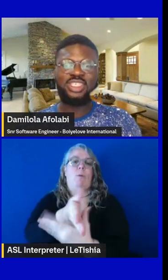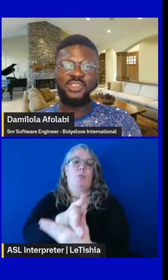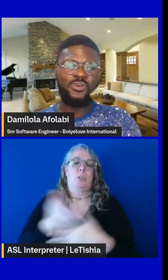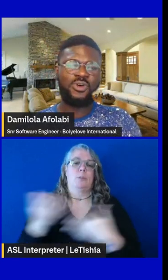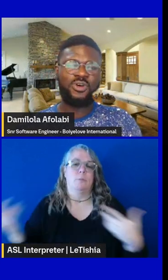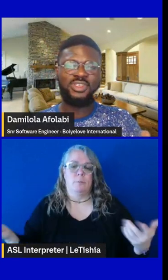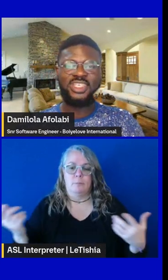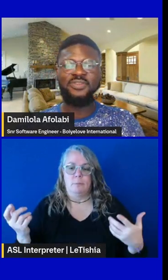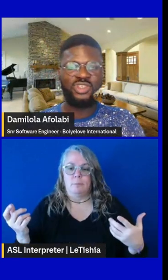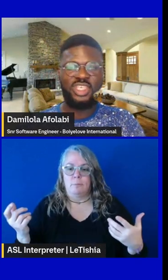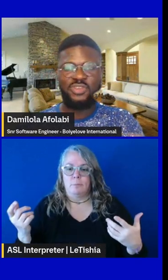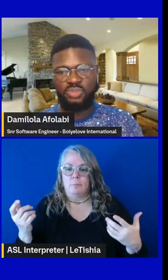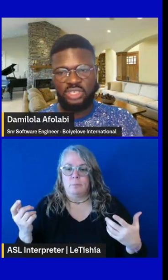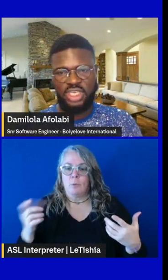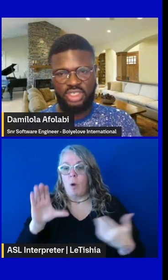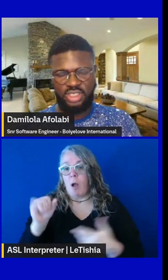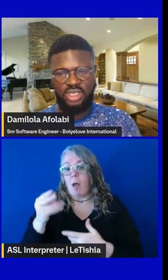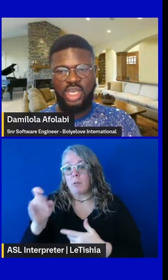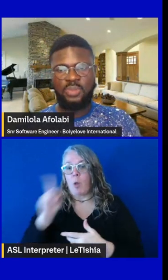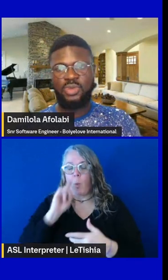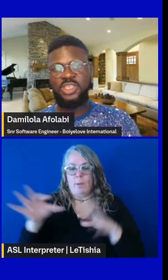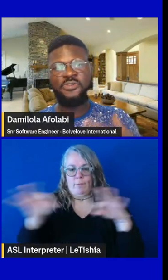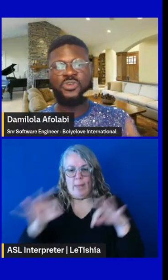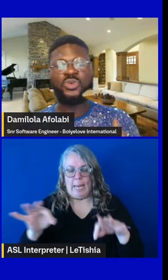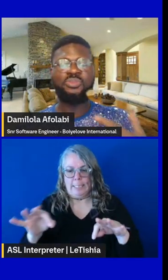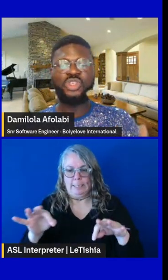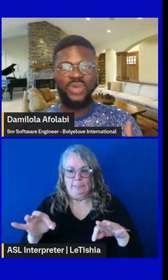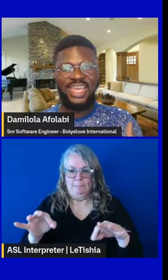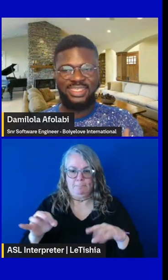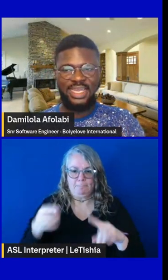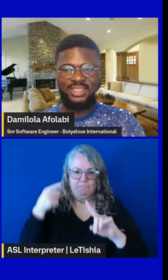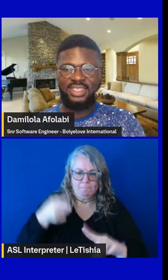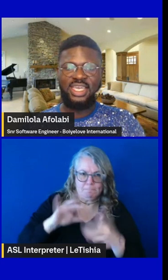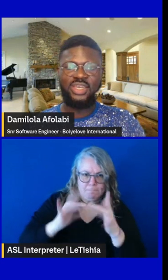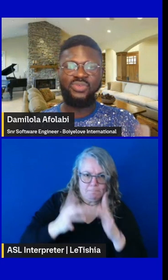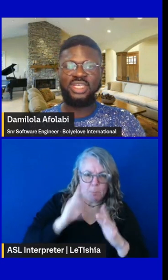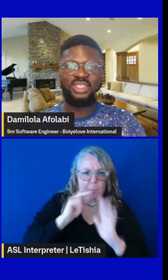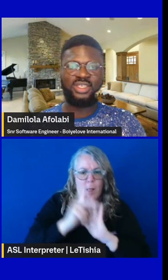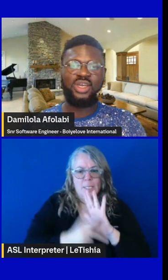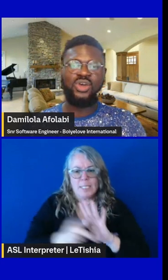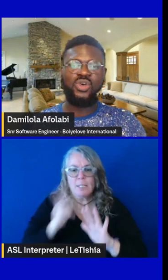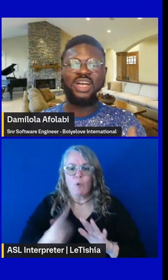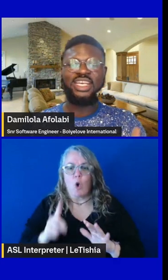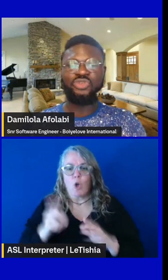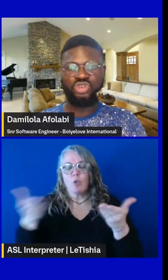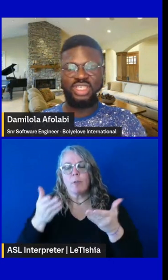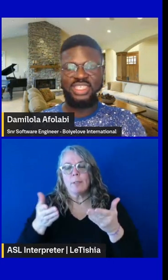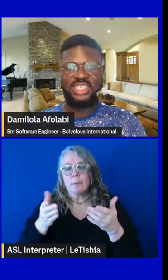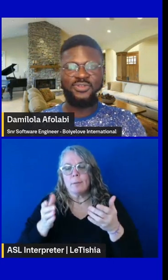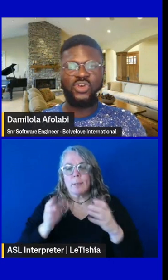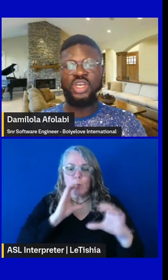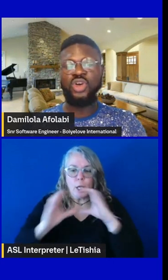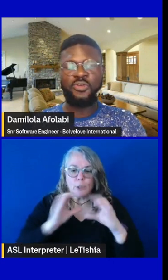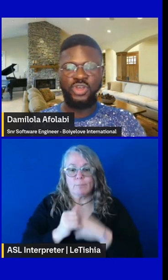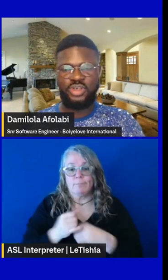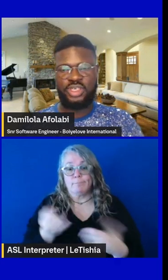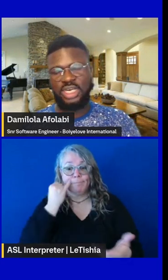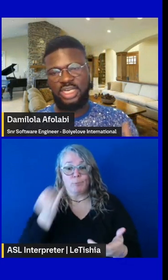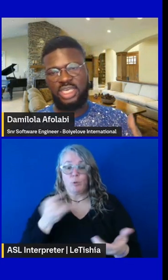network policies for service-to-service communication. But if you miswrite that, say with overly restrictive